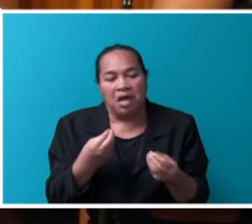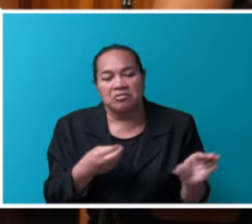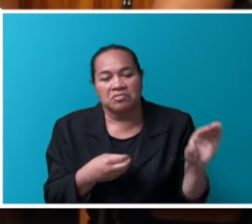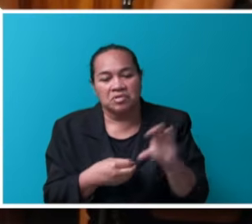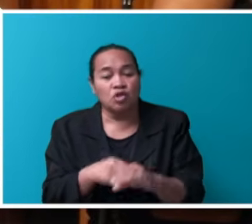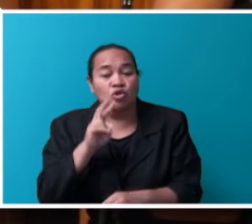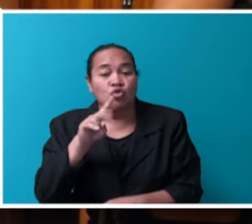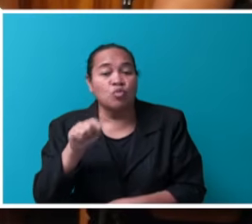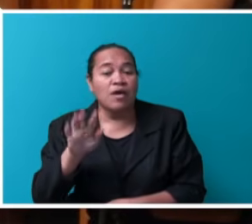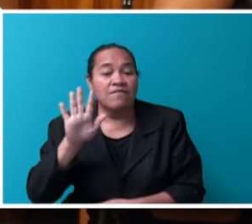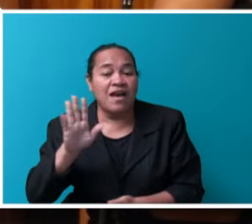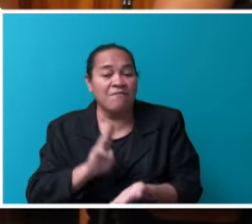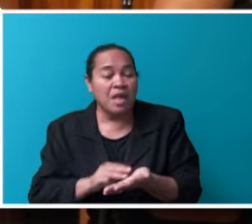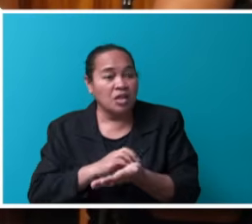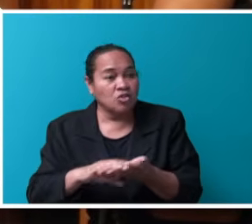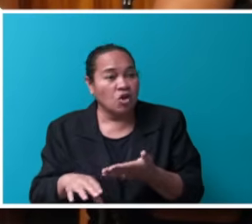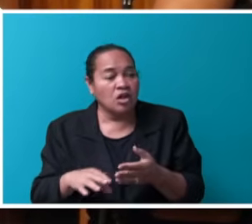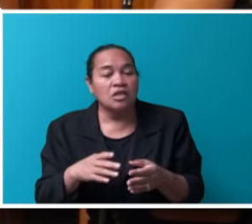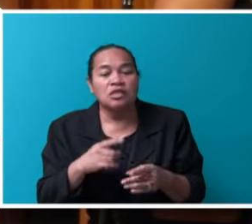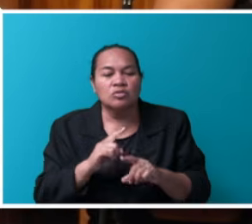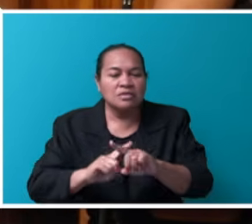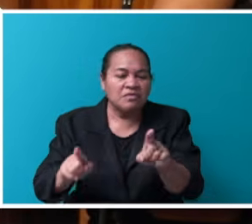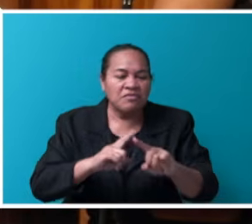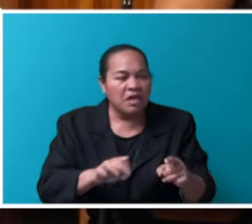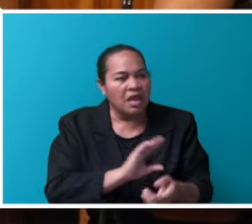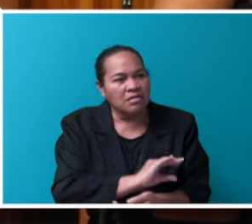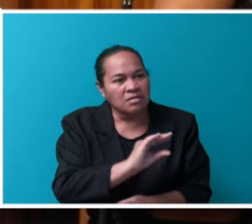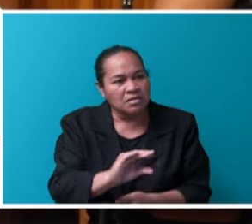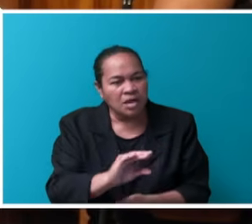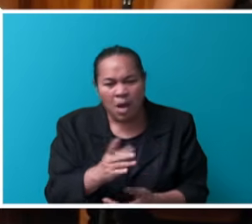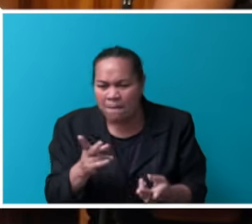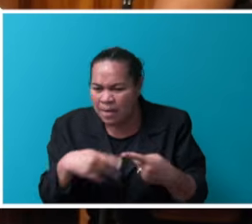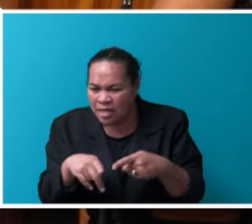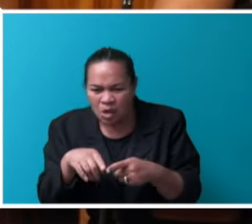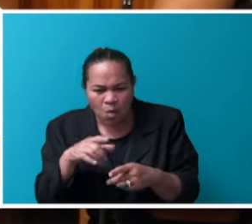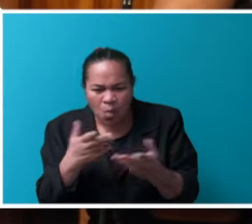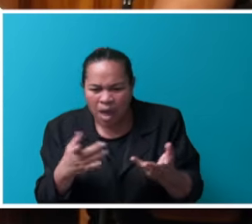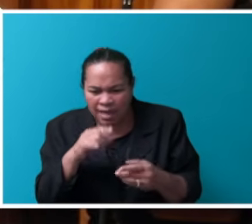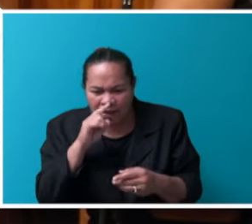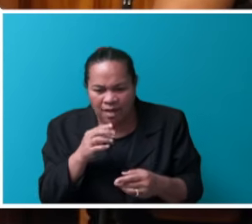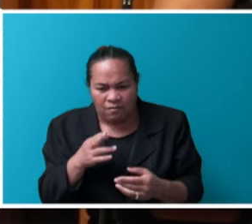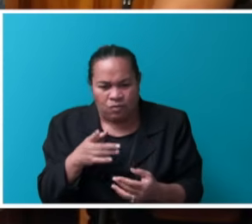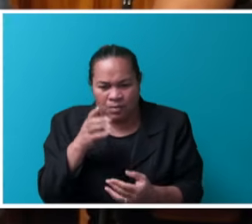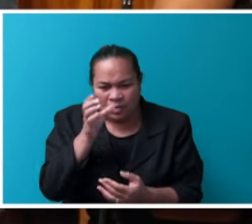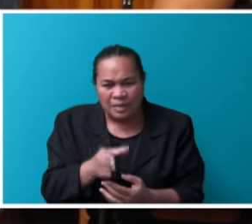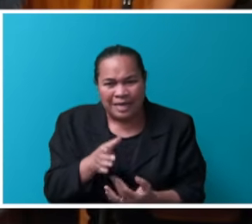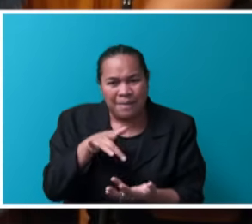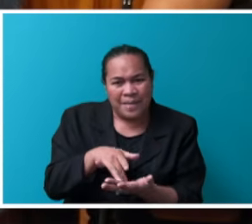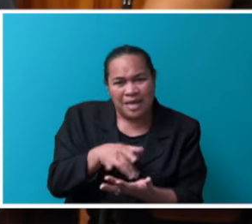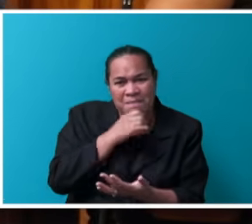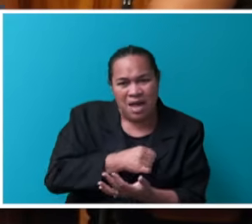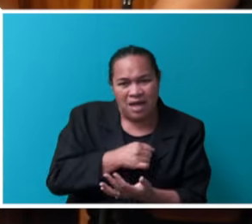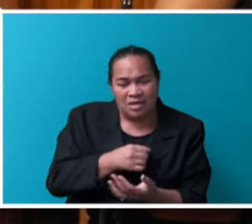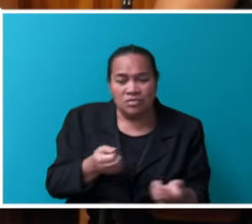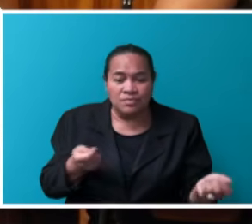$2.5 million to secure farm produce in areas where it is uneconomical for the middleman and private sector to operate. This ensures